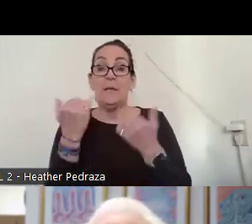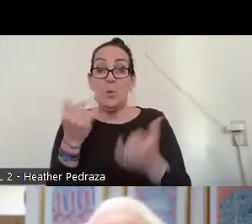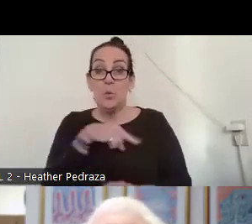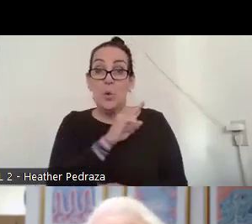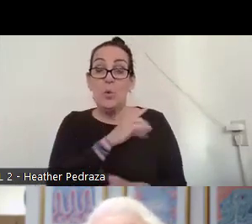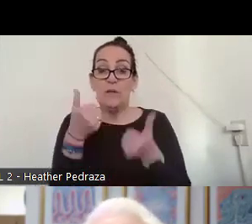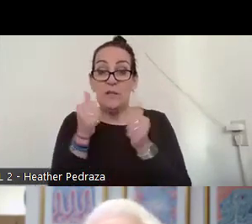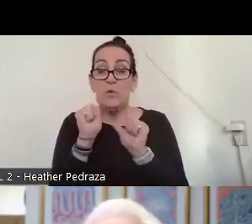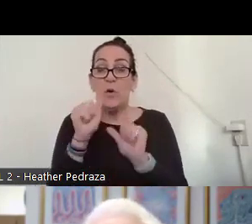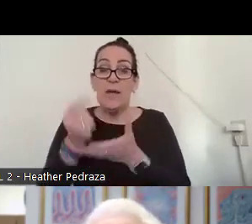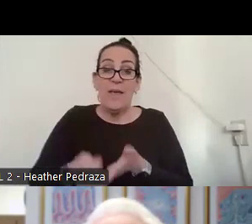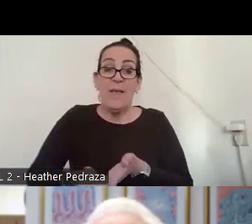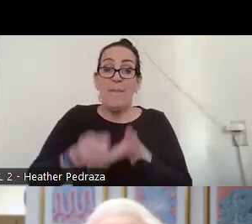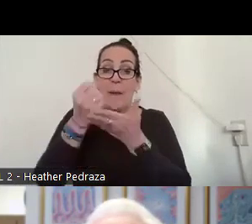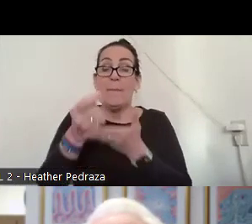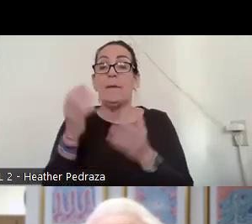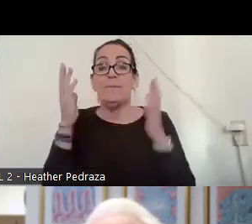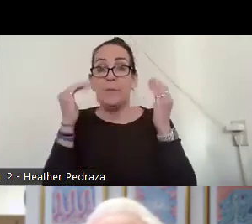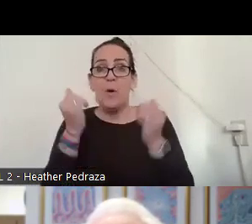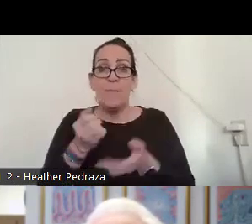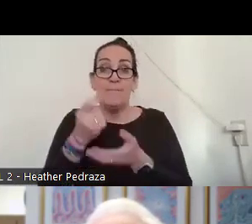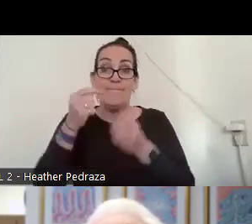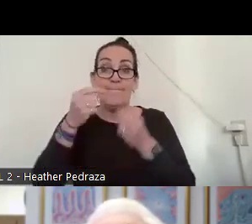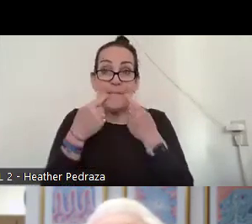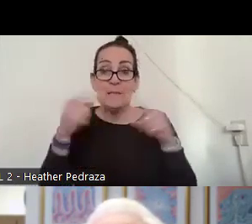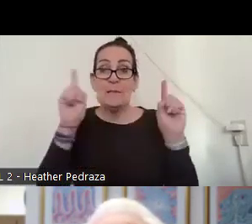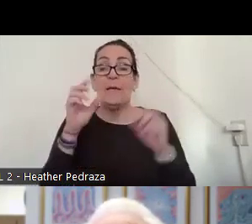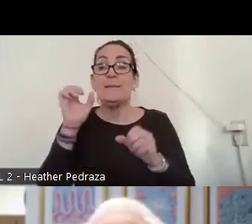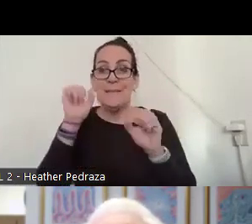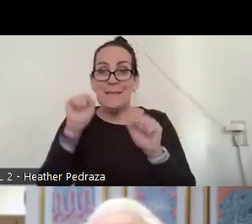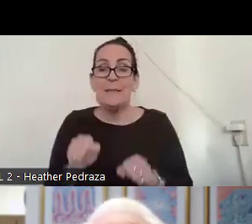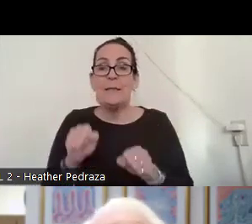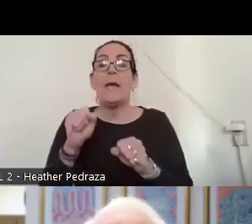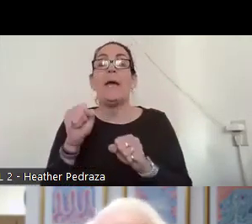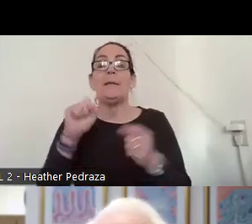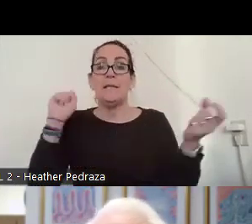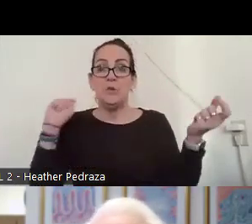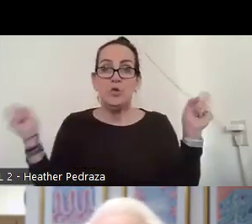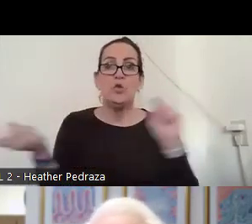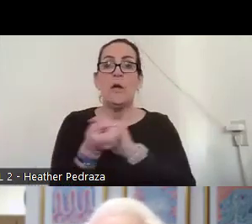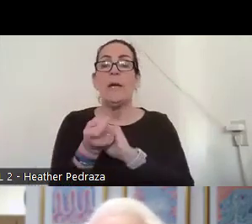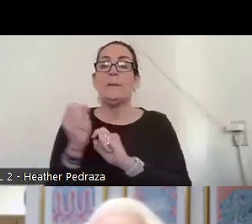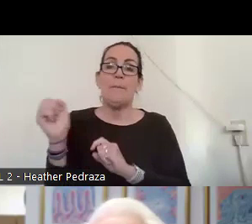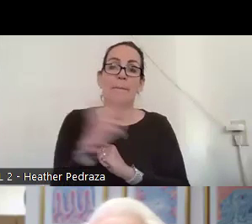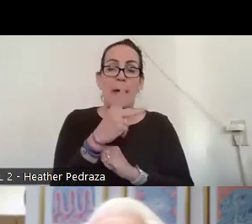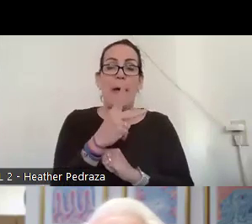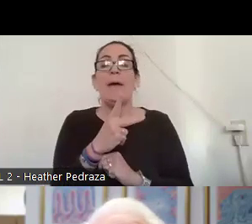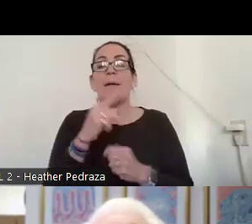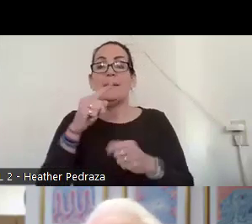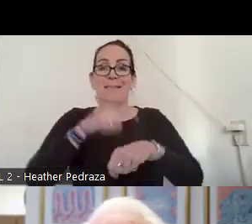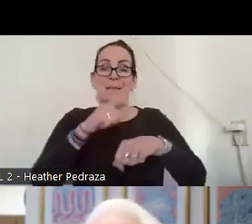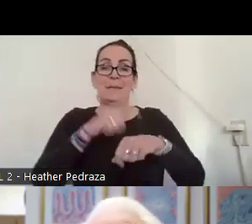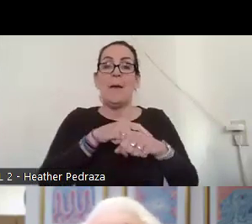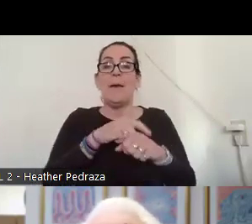therapy should be successful in basically turning back the clock, if you will, to a time when we had many, many fewer cases of Alzheimer's disease,